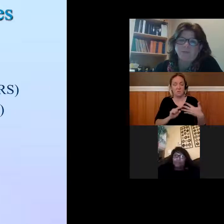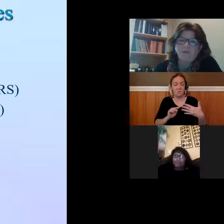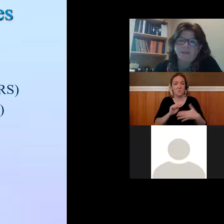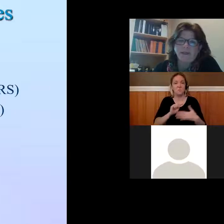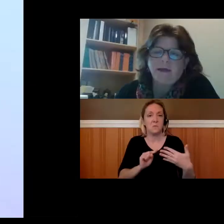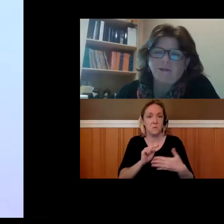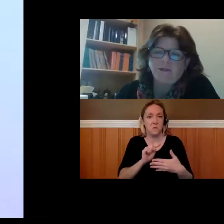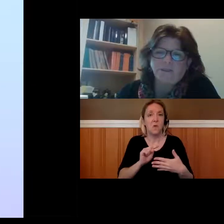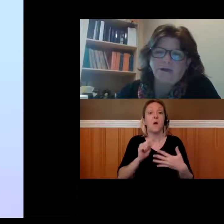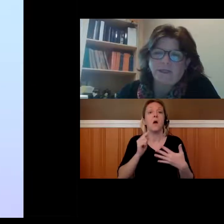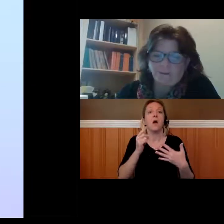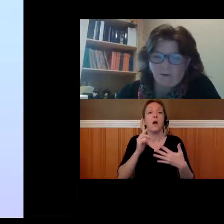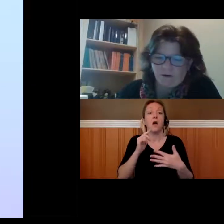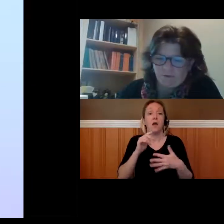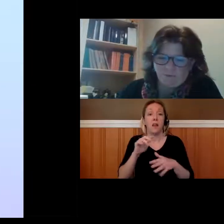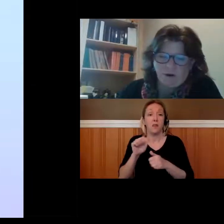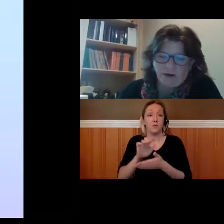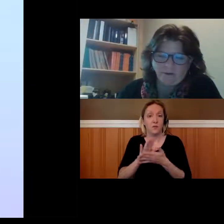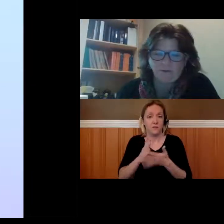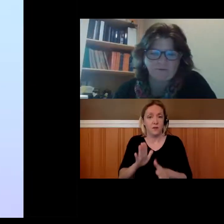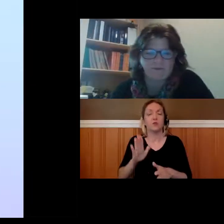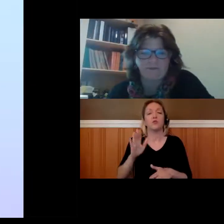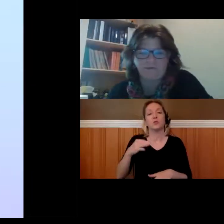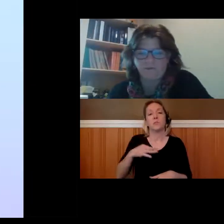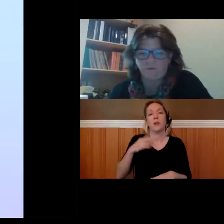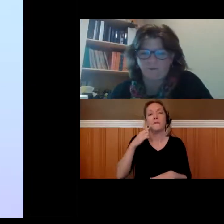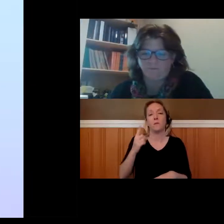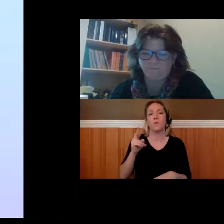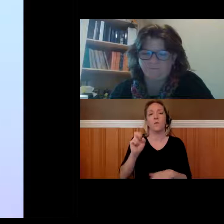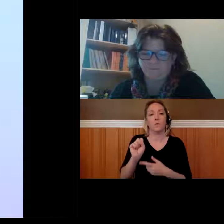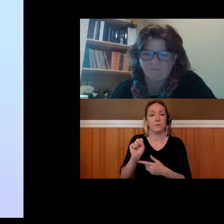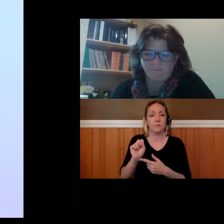opportunity to experience work prior to leaving school.